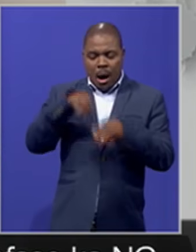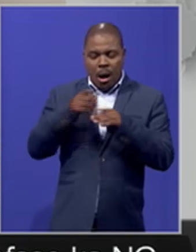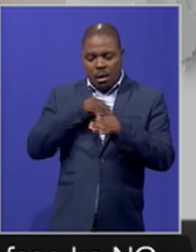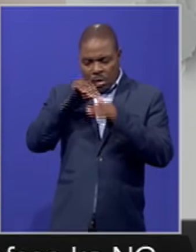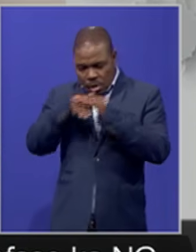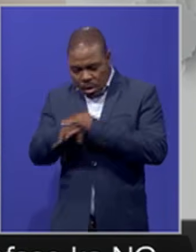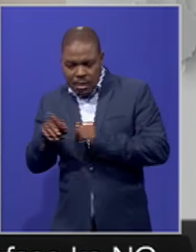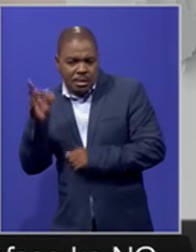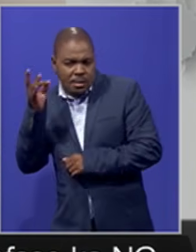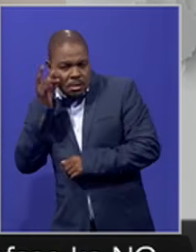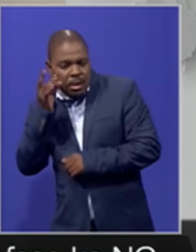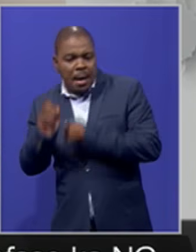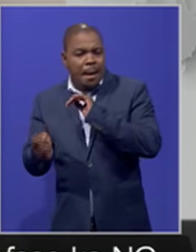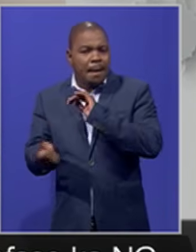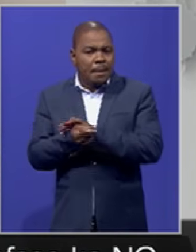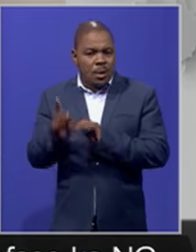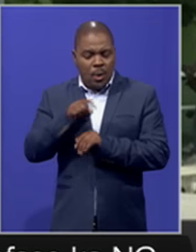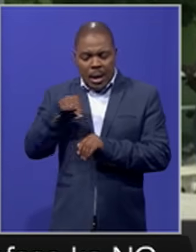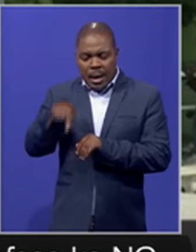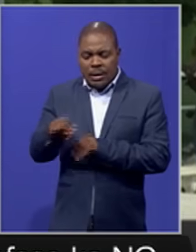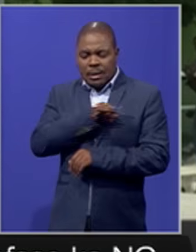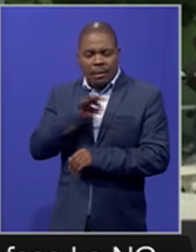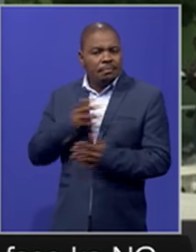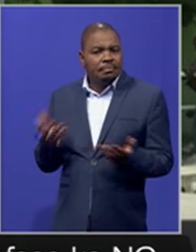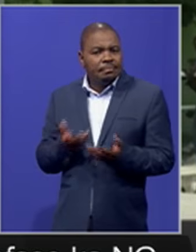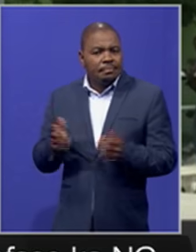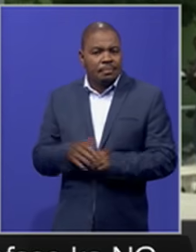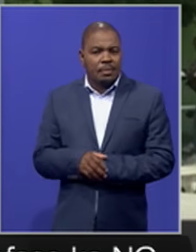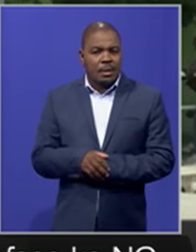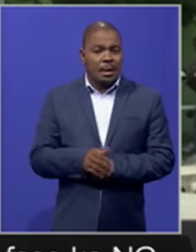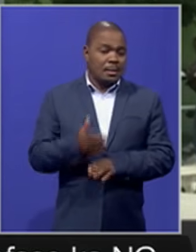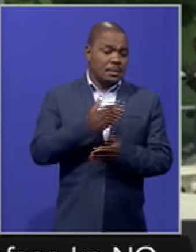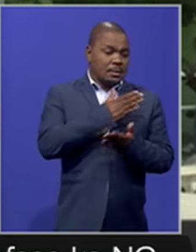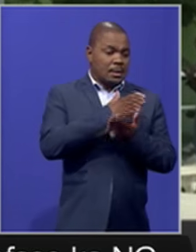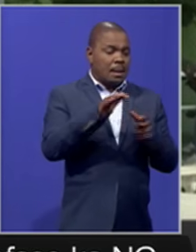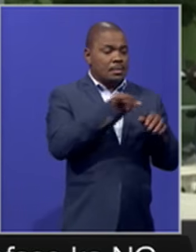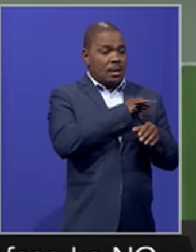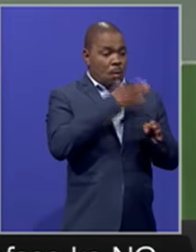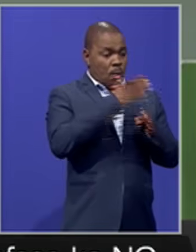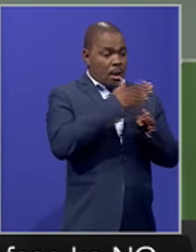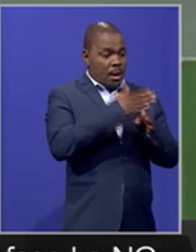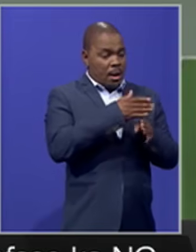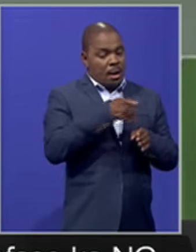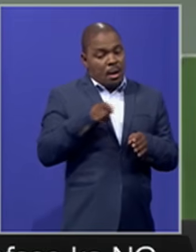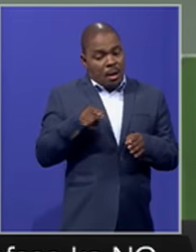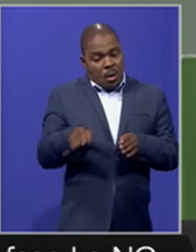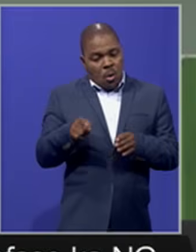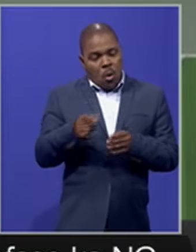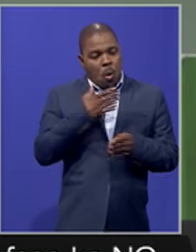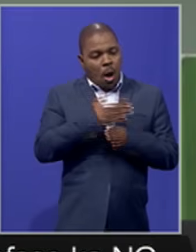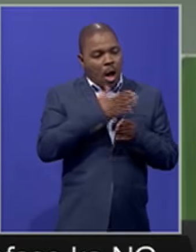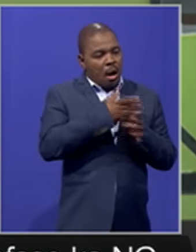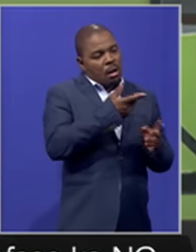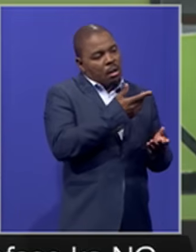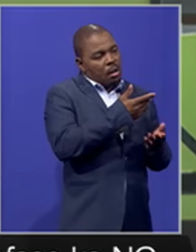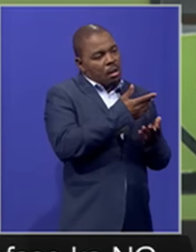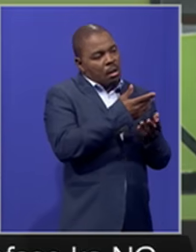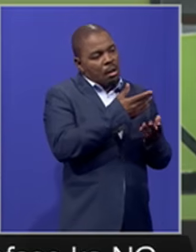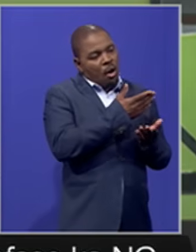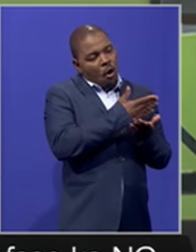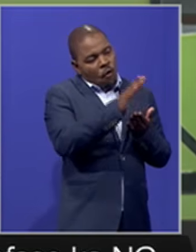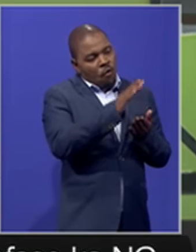happened to those workers. Badiramoepong ba maloba ba ba kgaotsweng mo tirong ba ne ba tlile go tshegetsa badiri bao ba